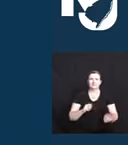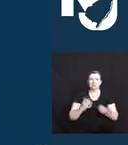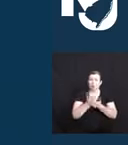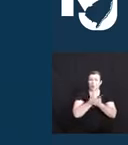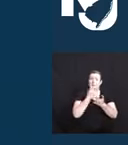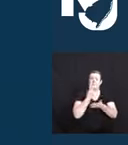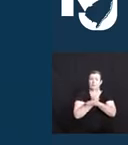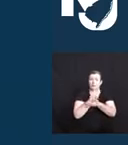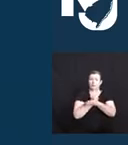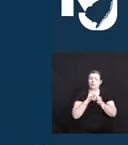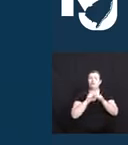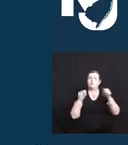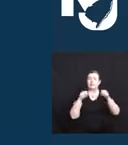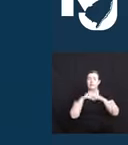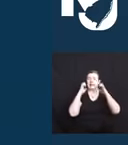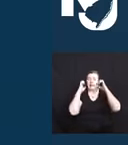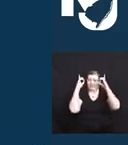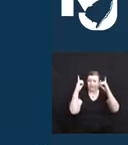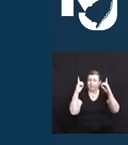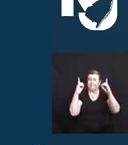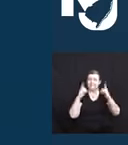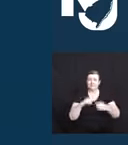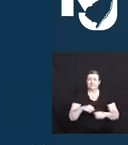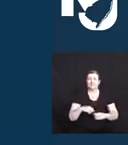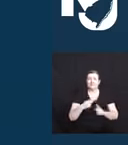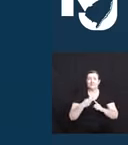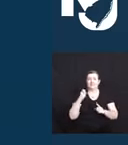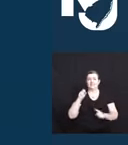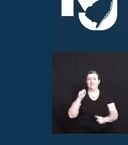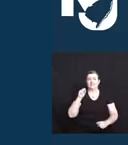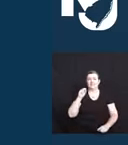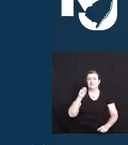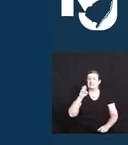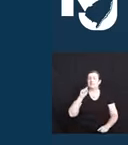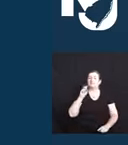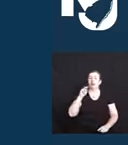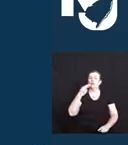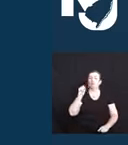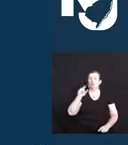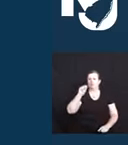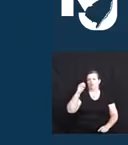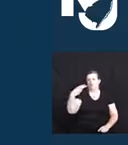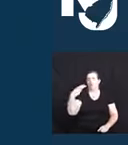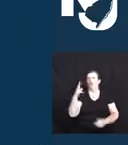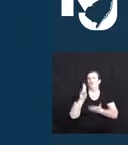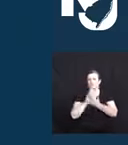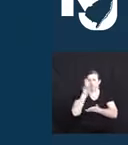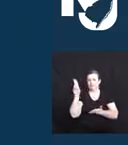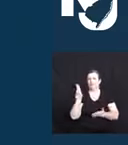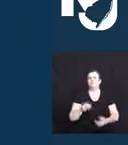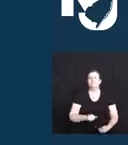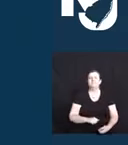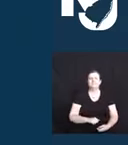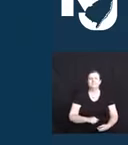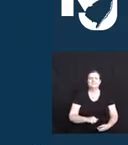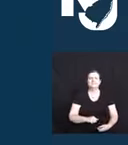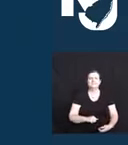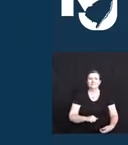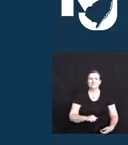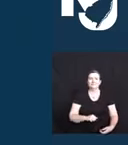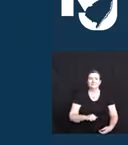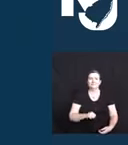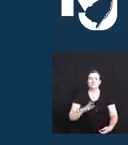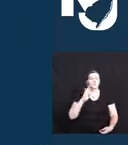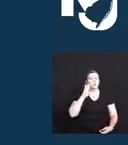Arts in Education degree from Seton Hall University. As a leader in the Public Health Services branch, he will oversee